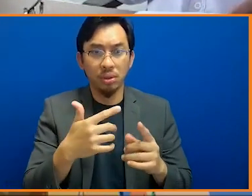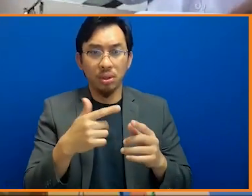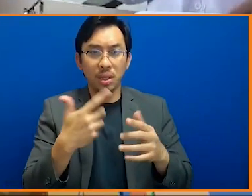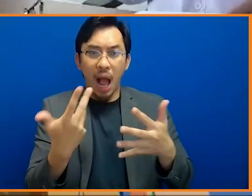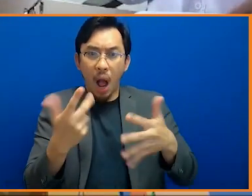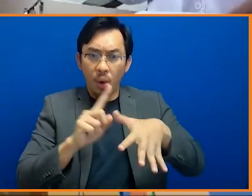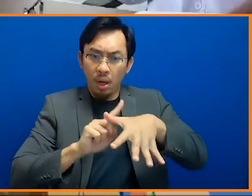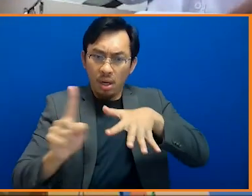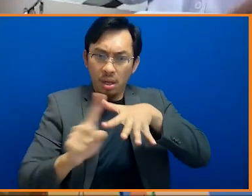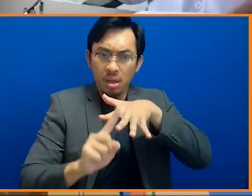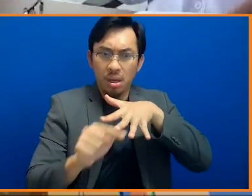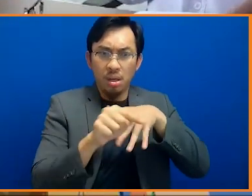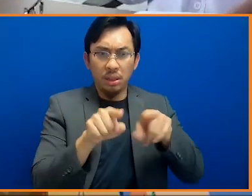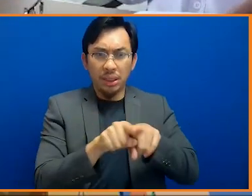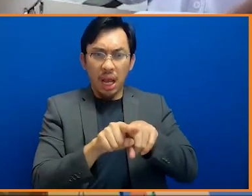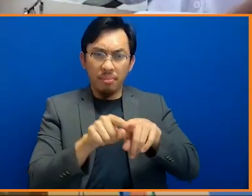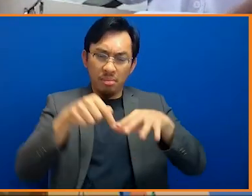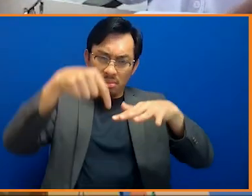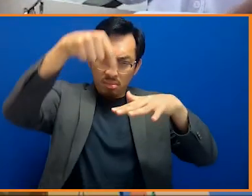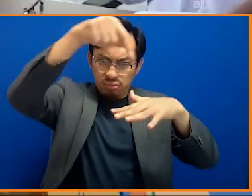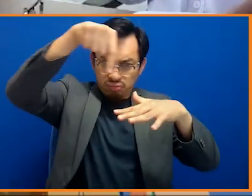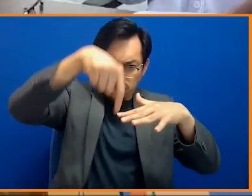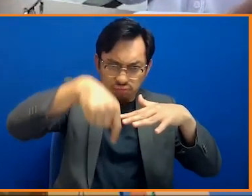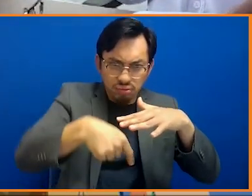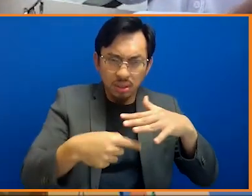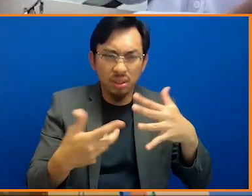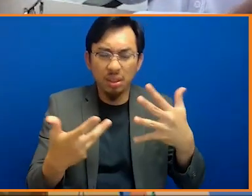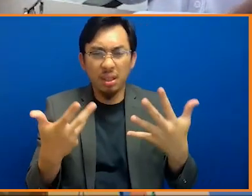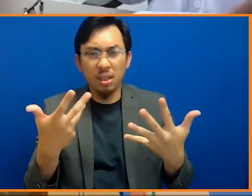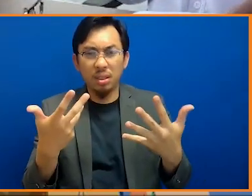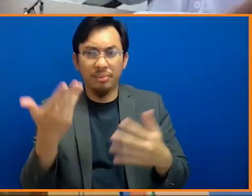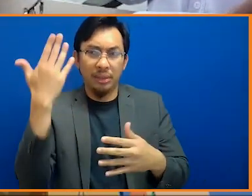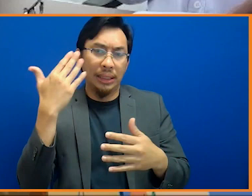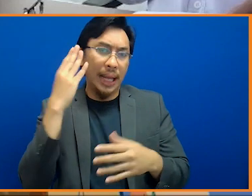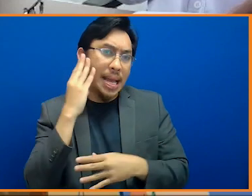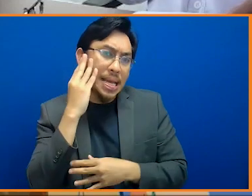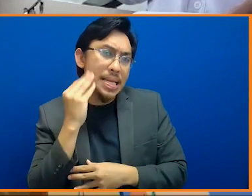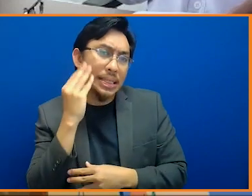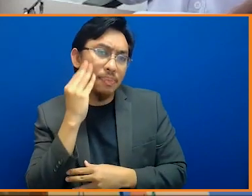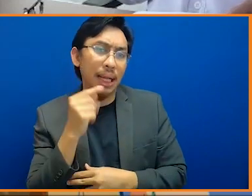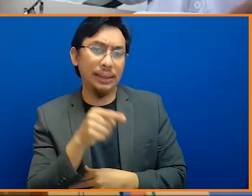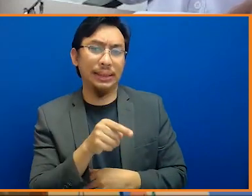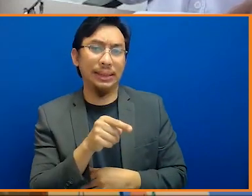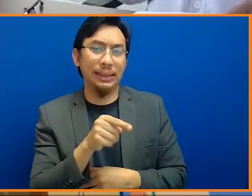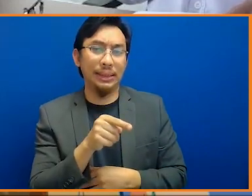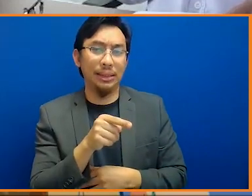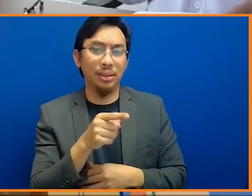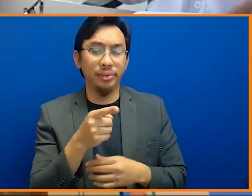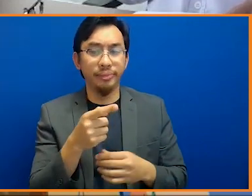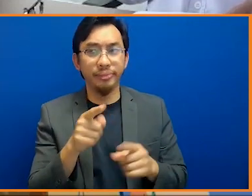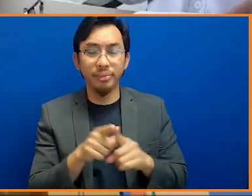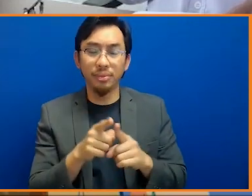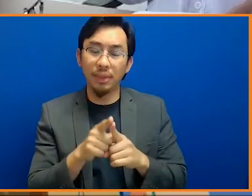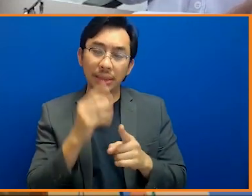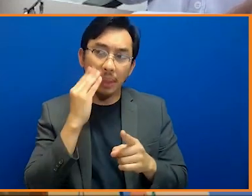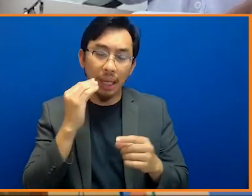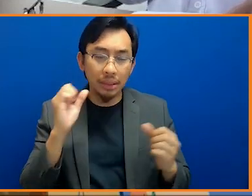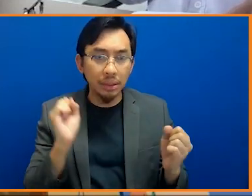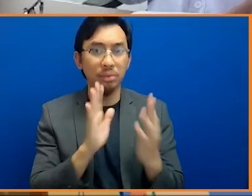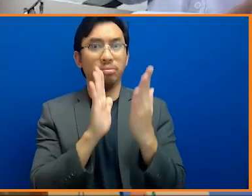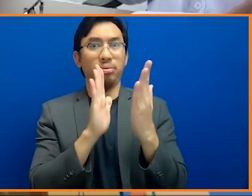vertical evacuation building based on um, probably previous experiences that